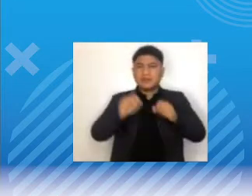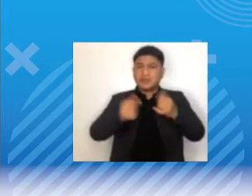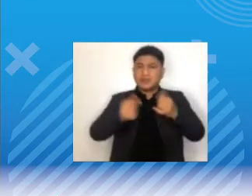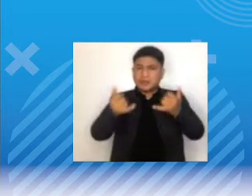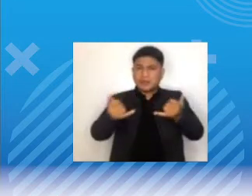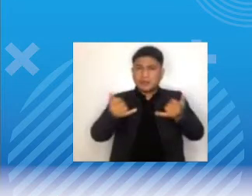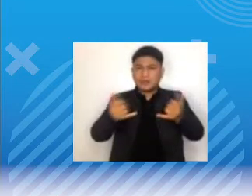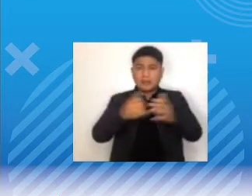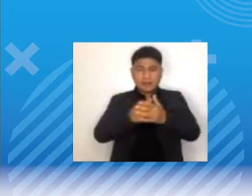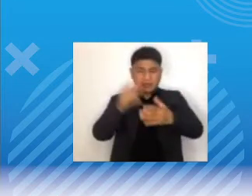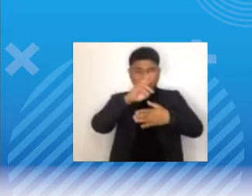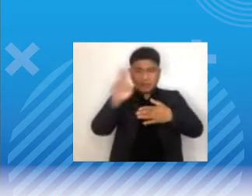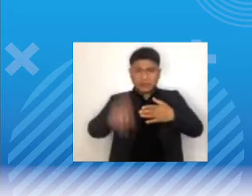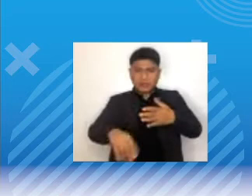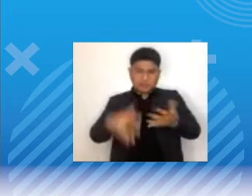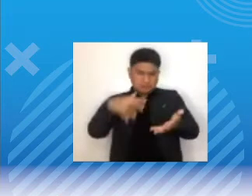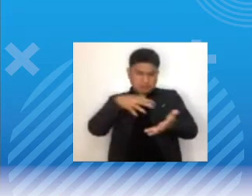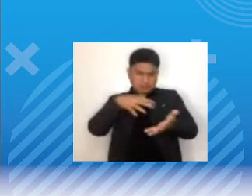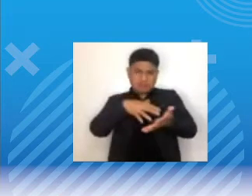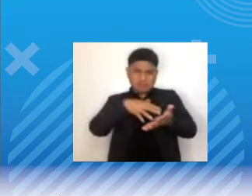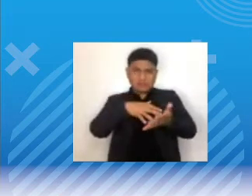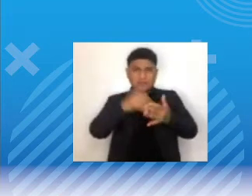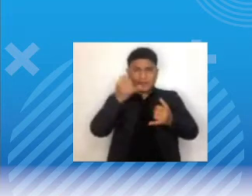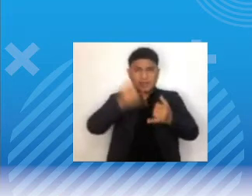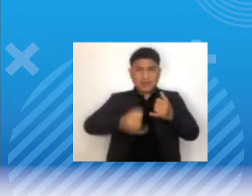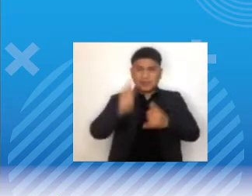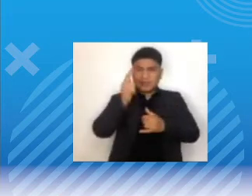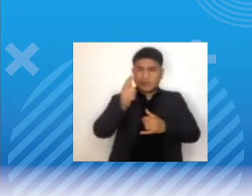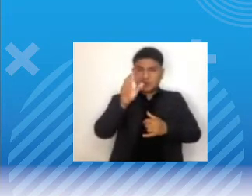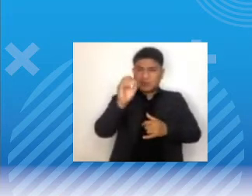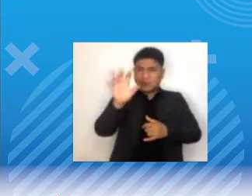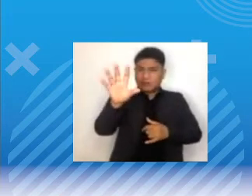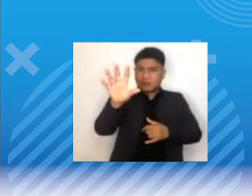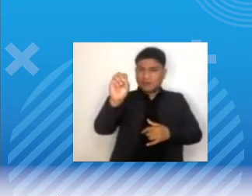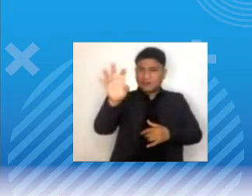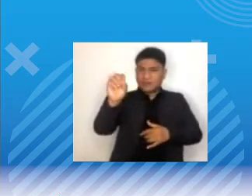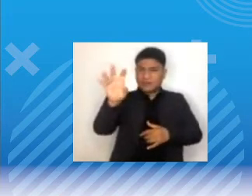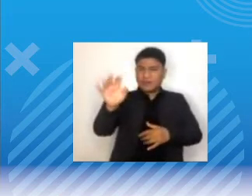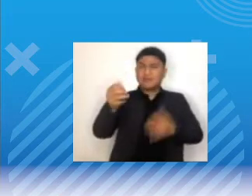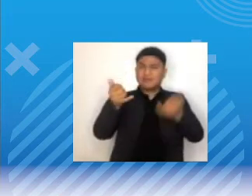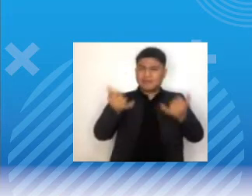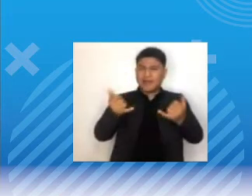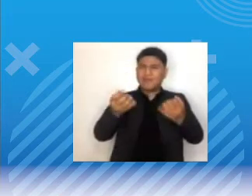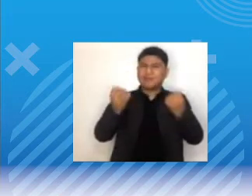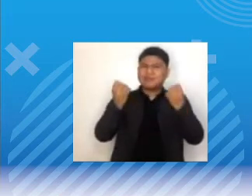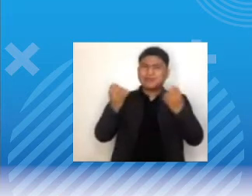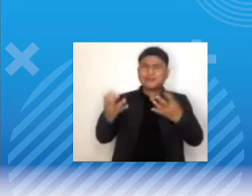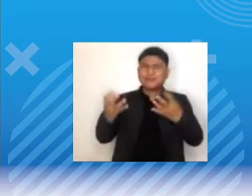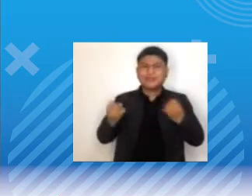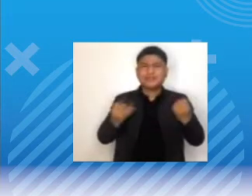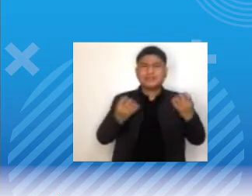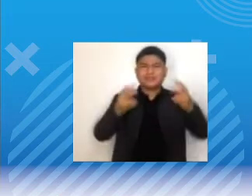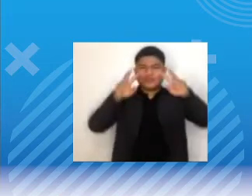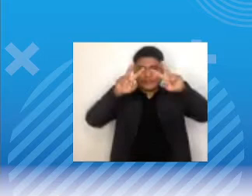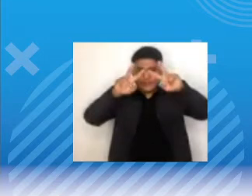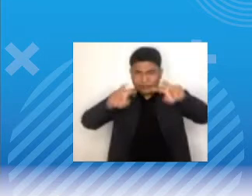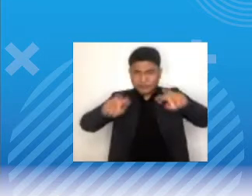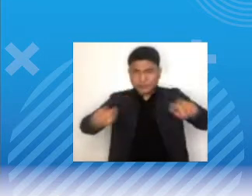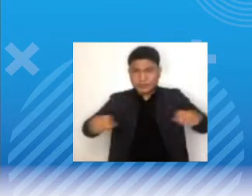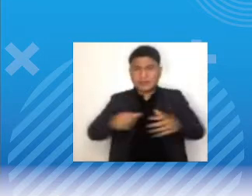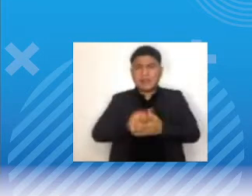yung resulta nung pag-aaral namin last 2015 and ng sobrang daming research that